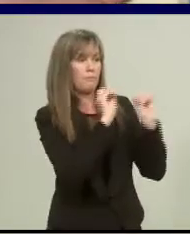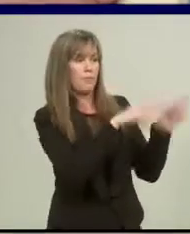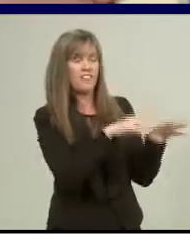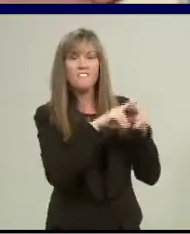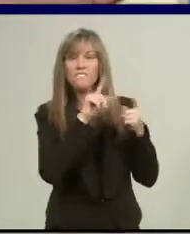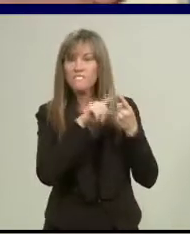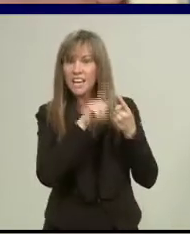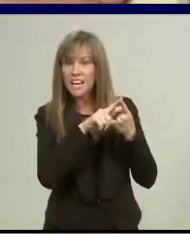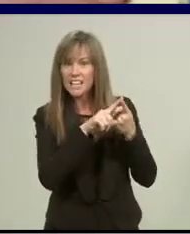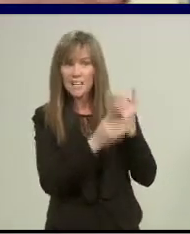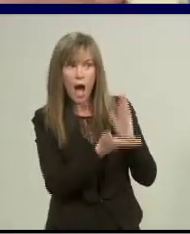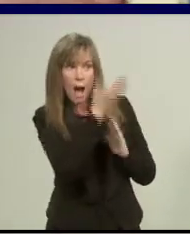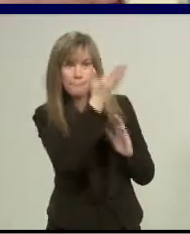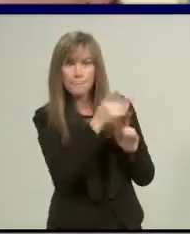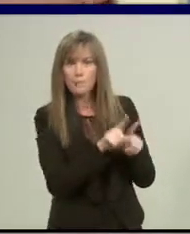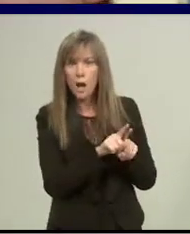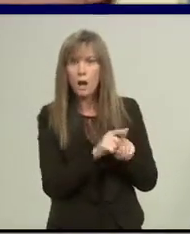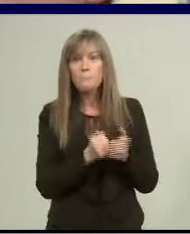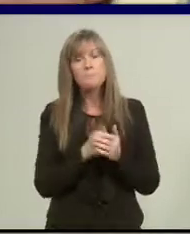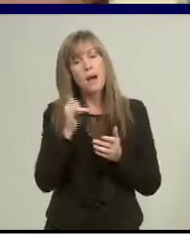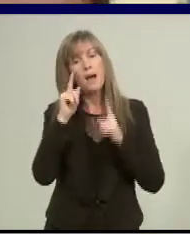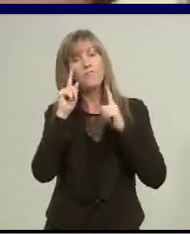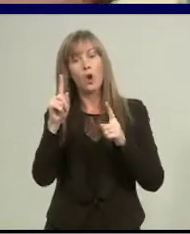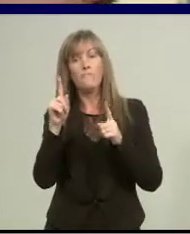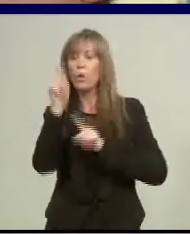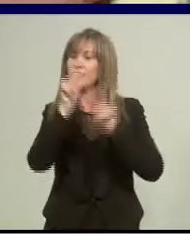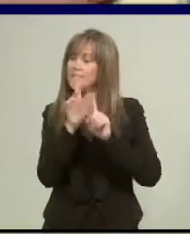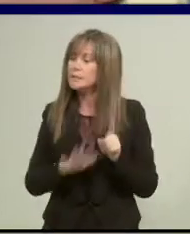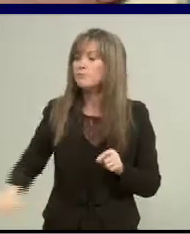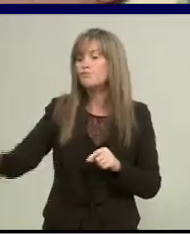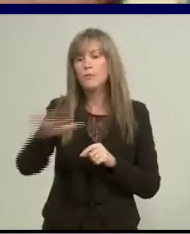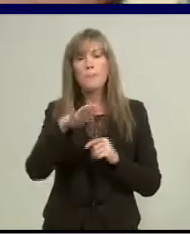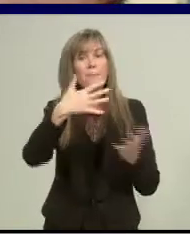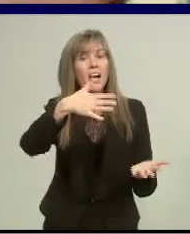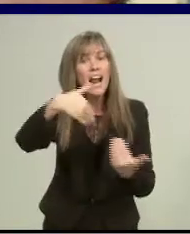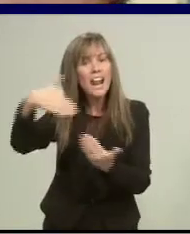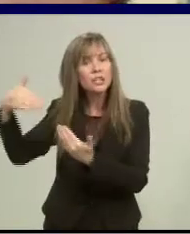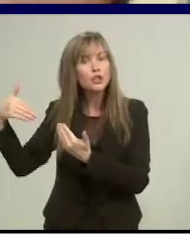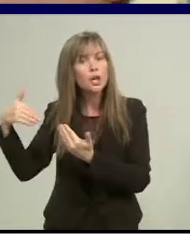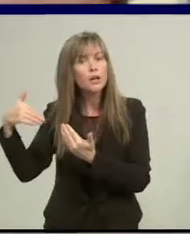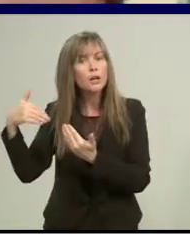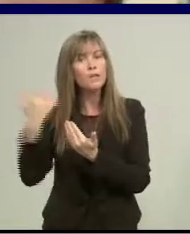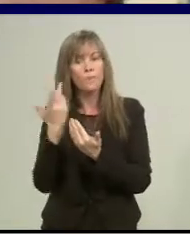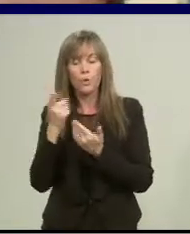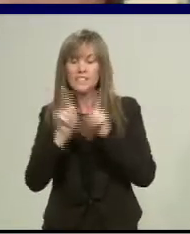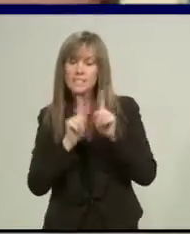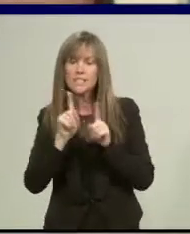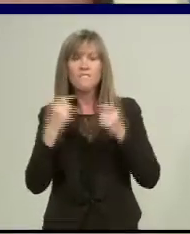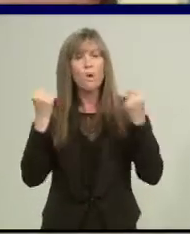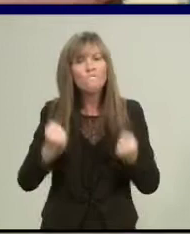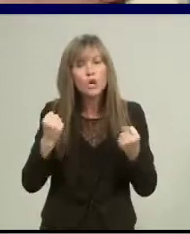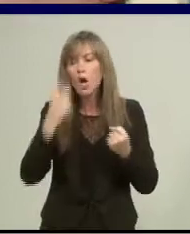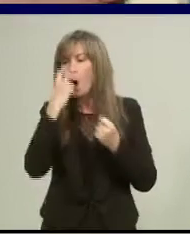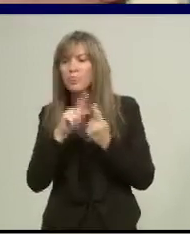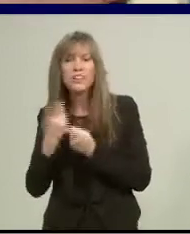that we look at, you know, what kind of, say, citywide collection could we have for furnishings and